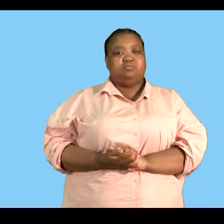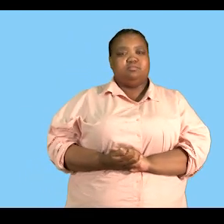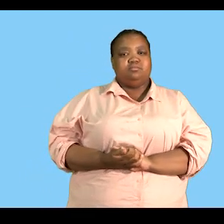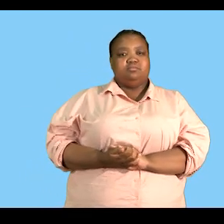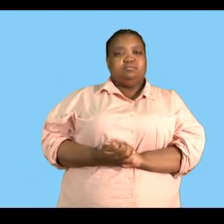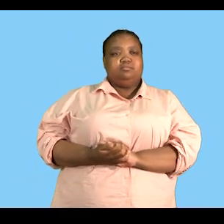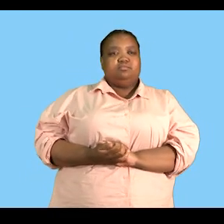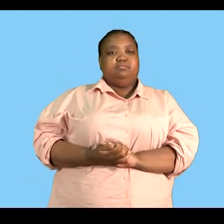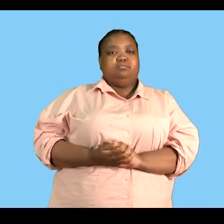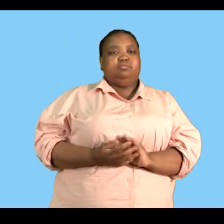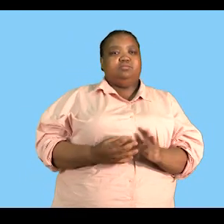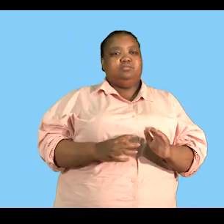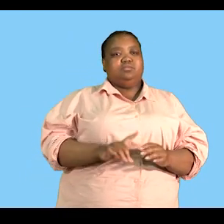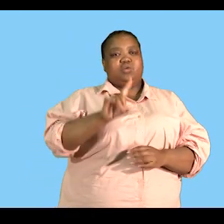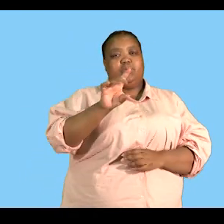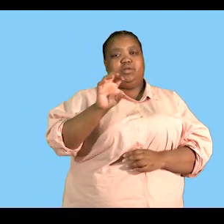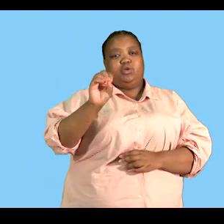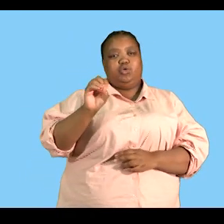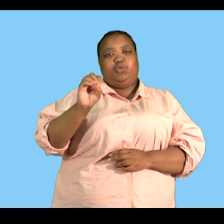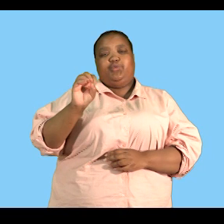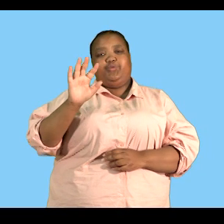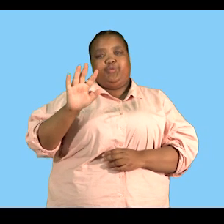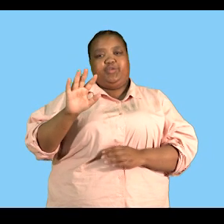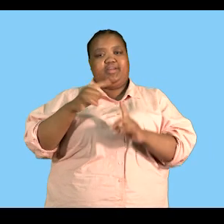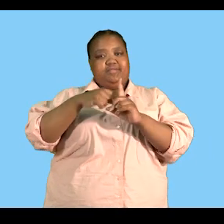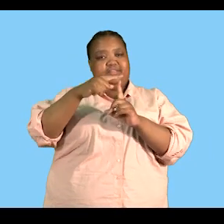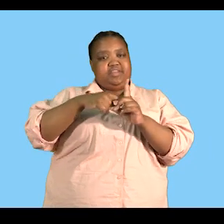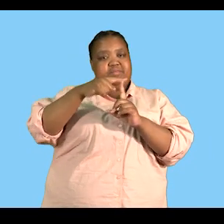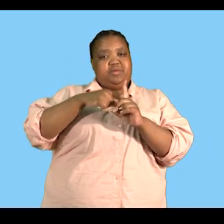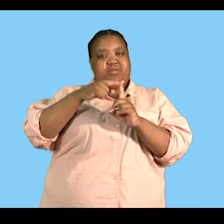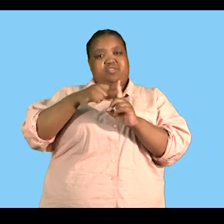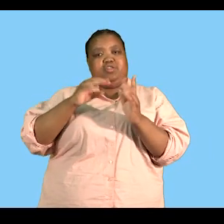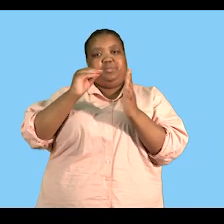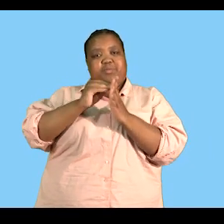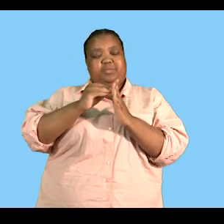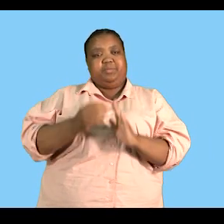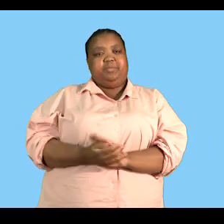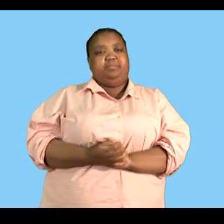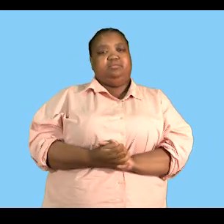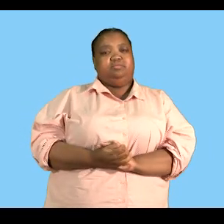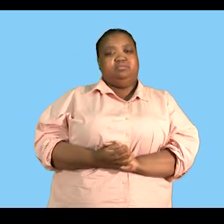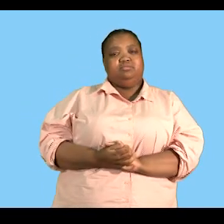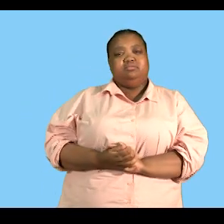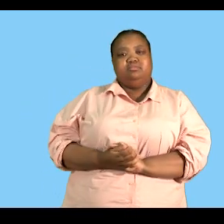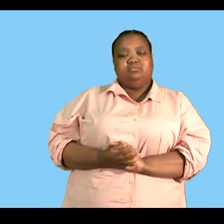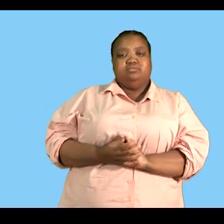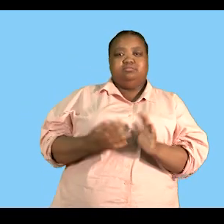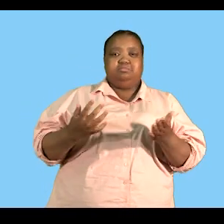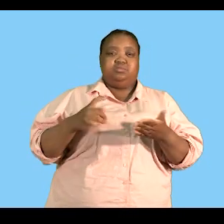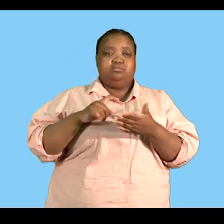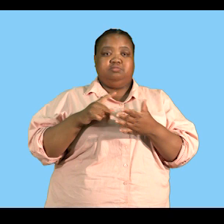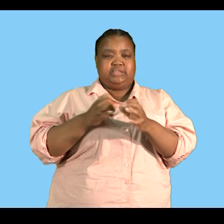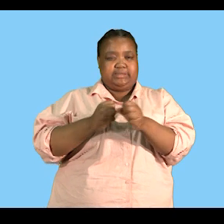And then you substitute, the 105 will be substituted here. And then